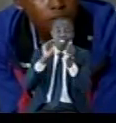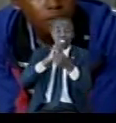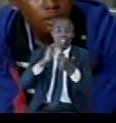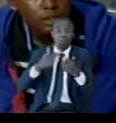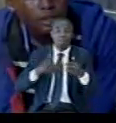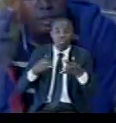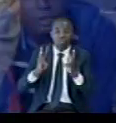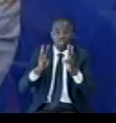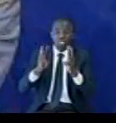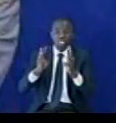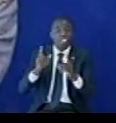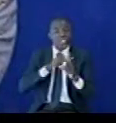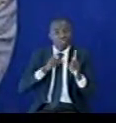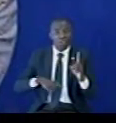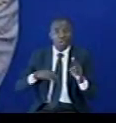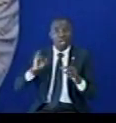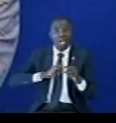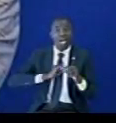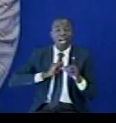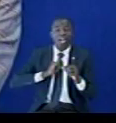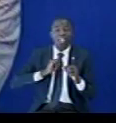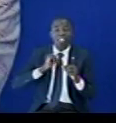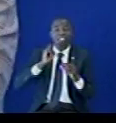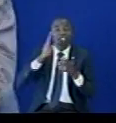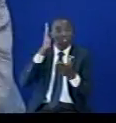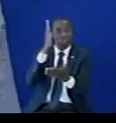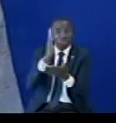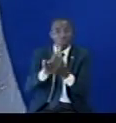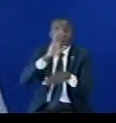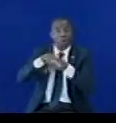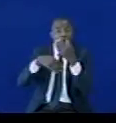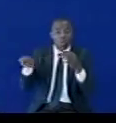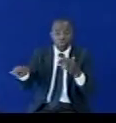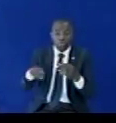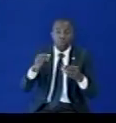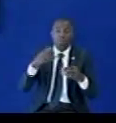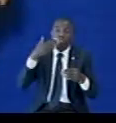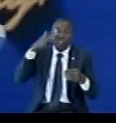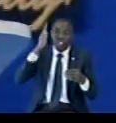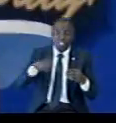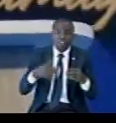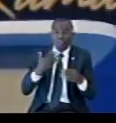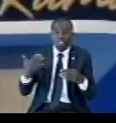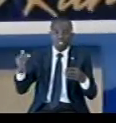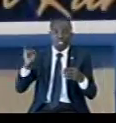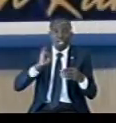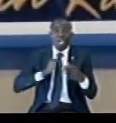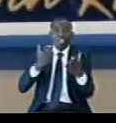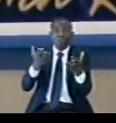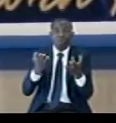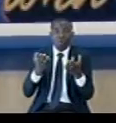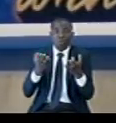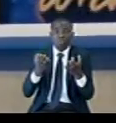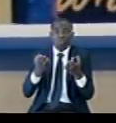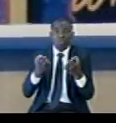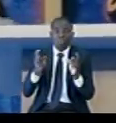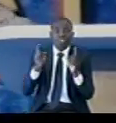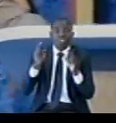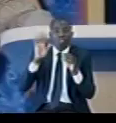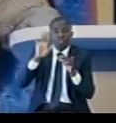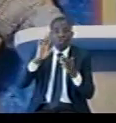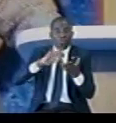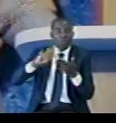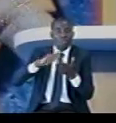ways. Lord, I quit all those evil things, and I want your